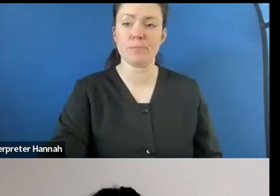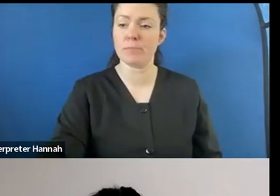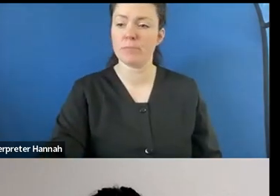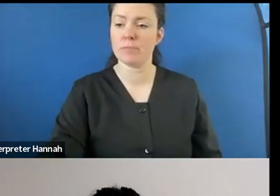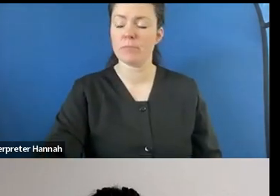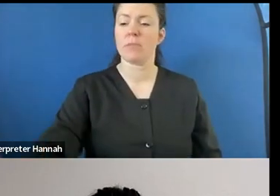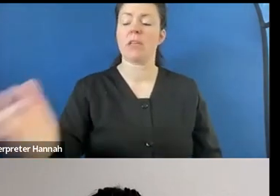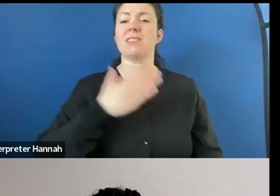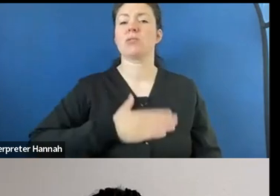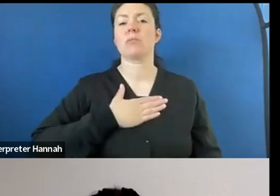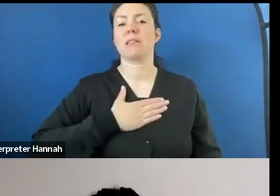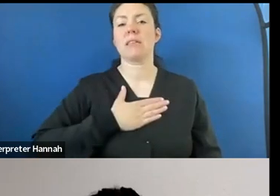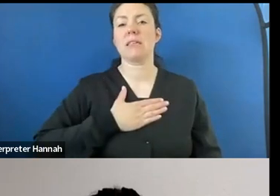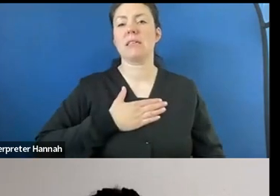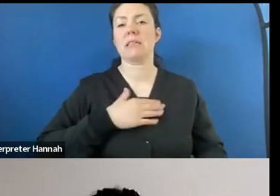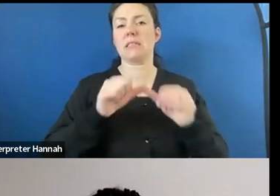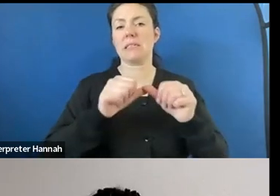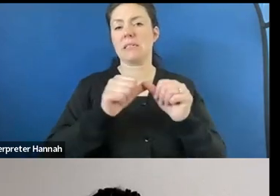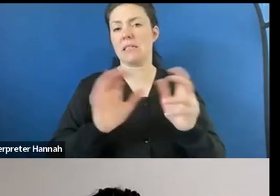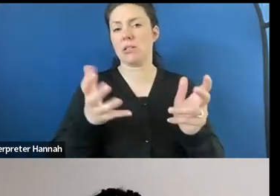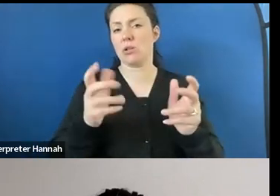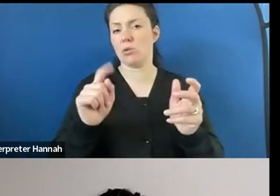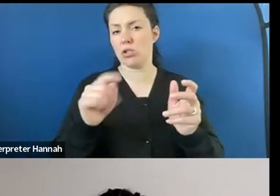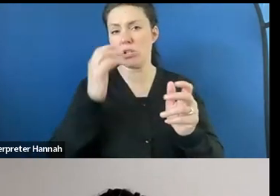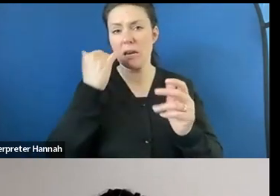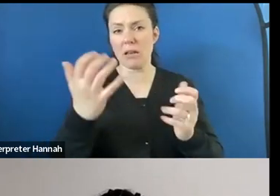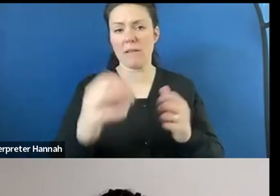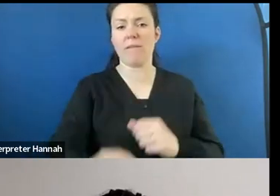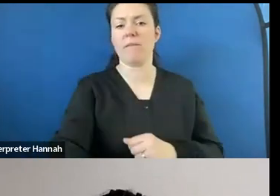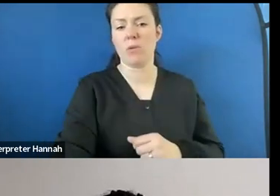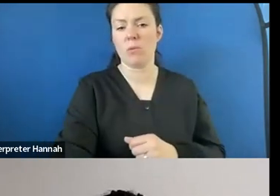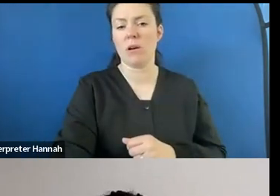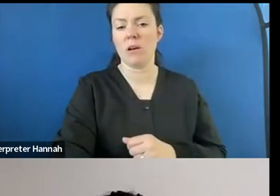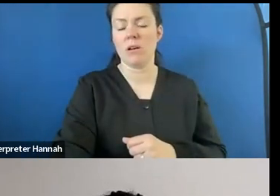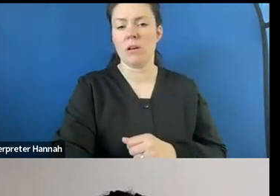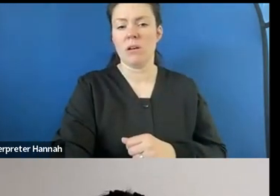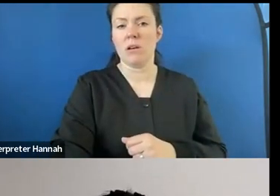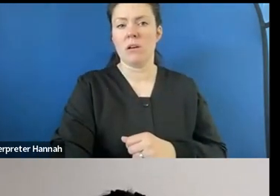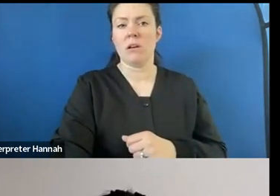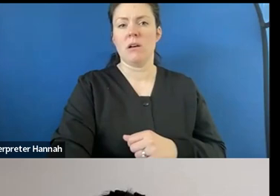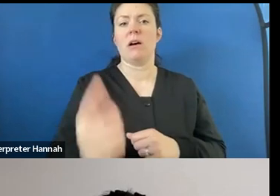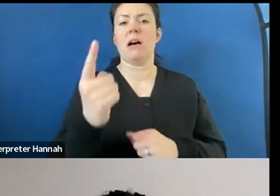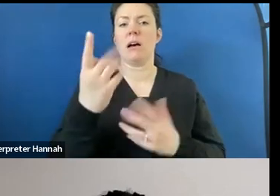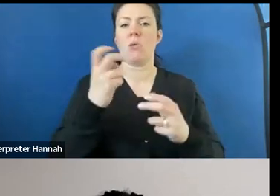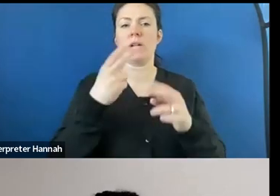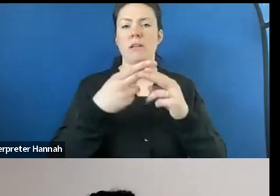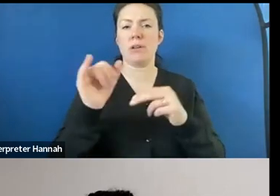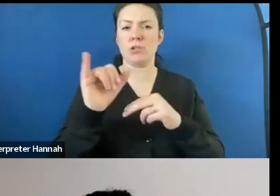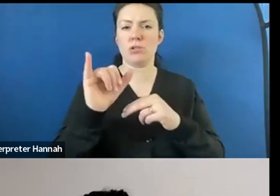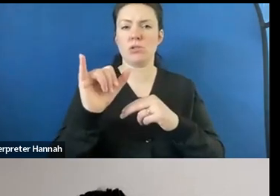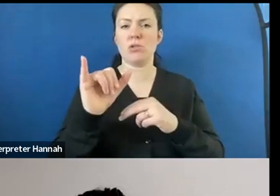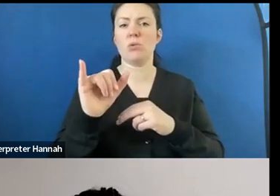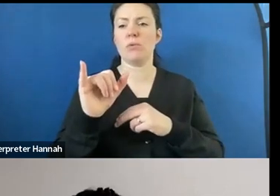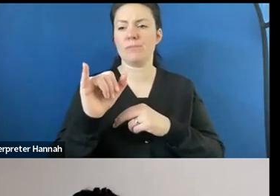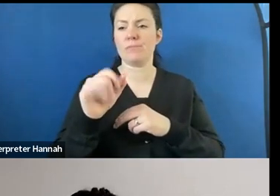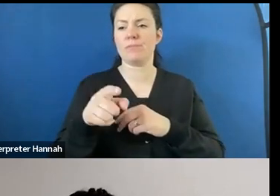please, if there's anything else, please keep chatting things in. I did also want to name that one of the things that to be on the lookout